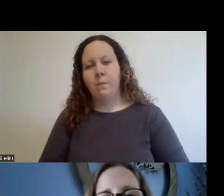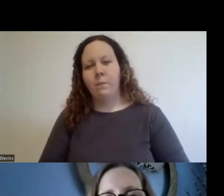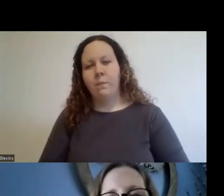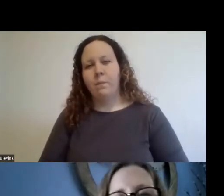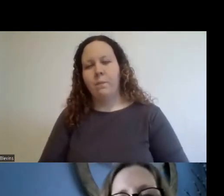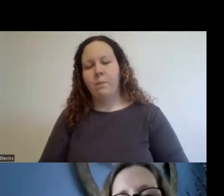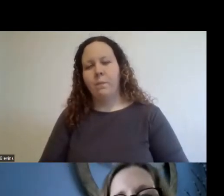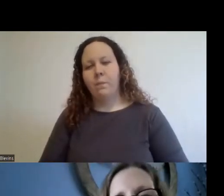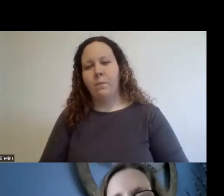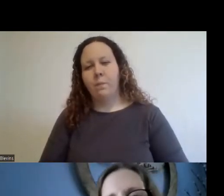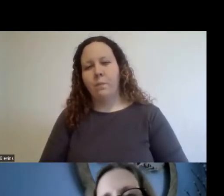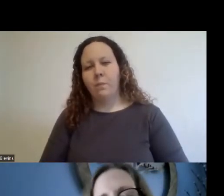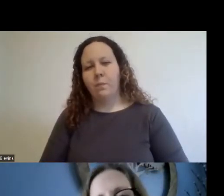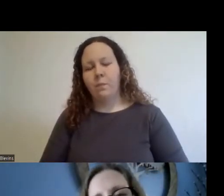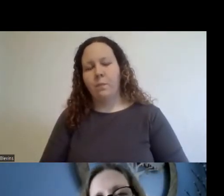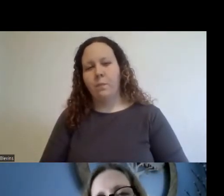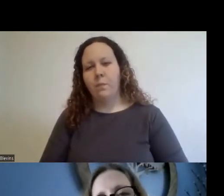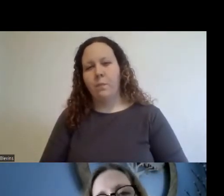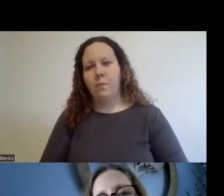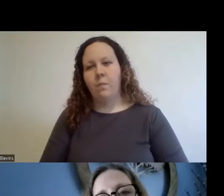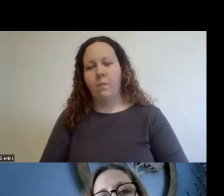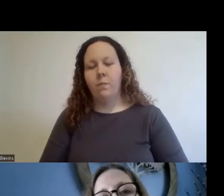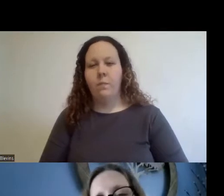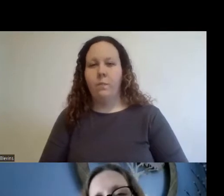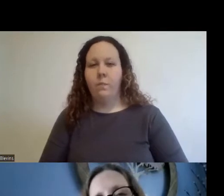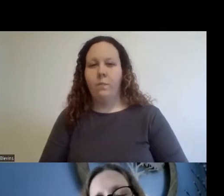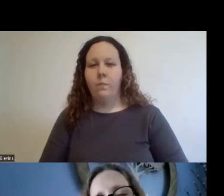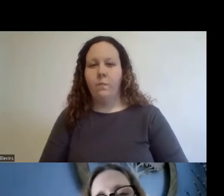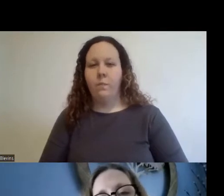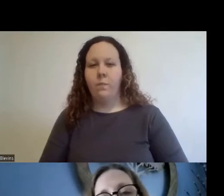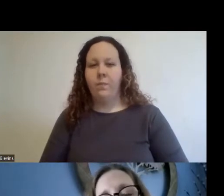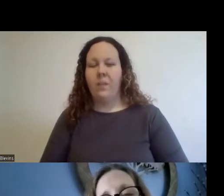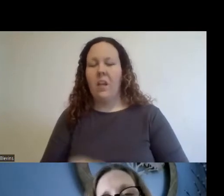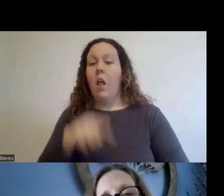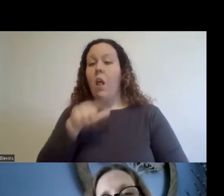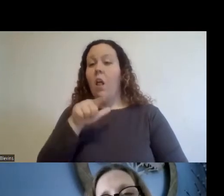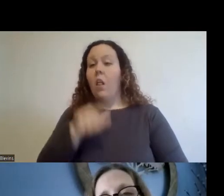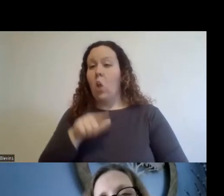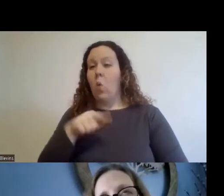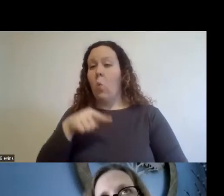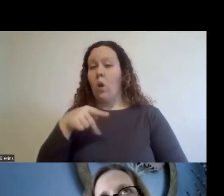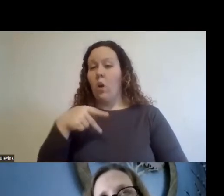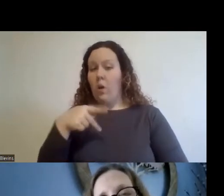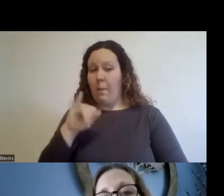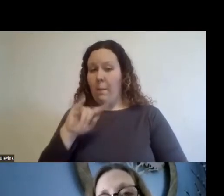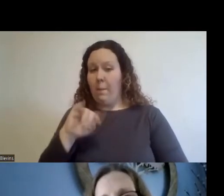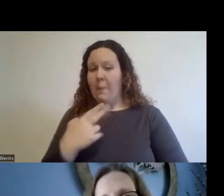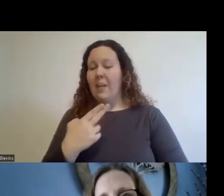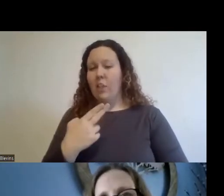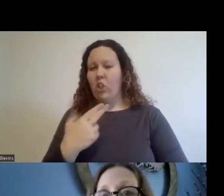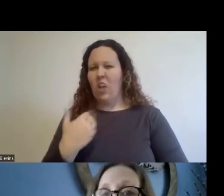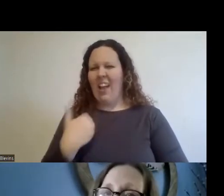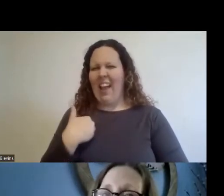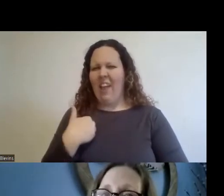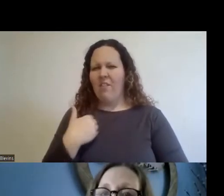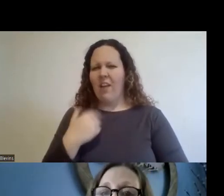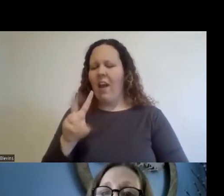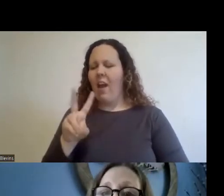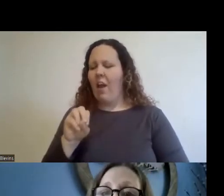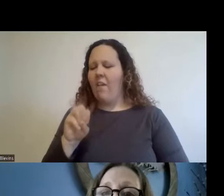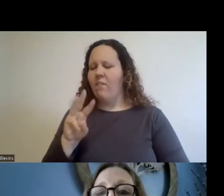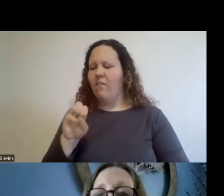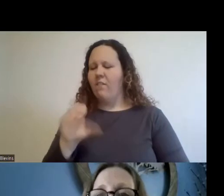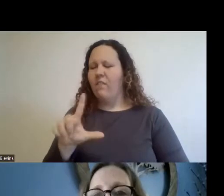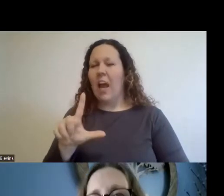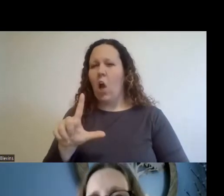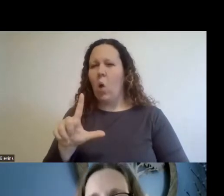Then, and as you can see, in the lower pitches, there's the vowel sounds, and in the higher